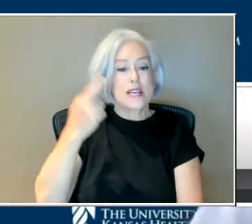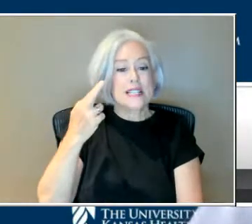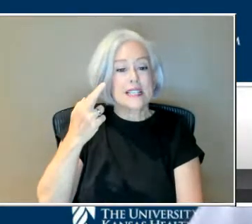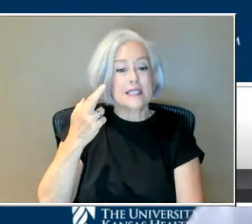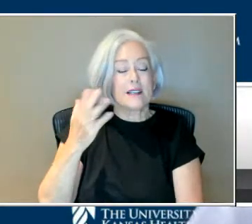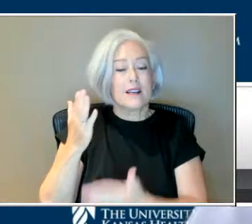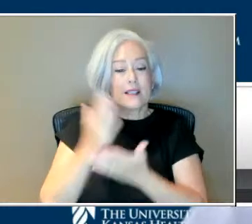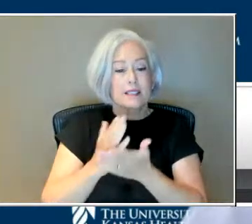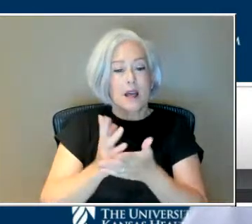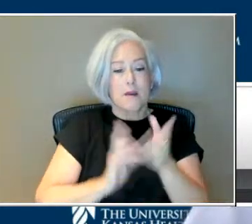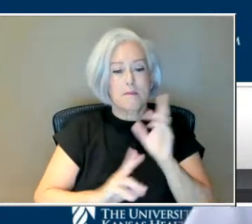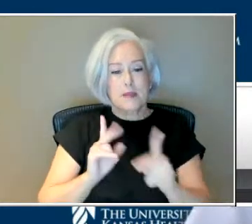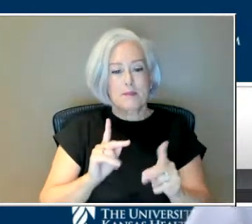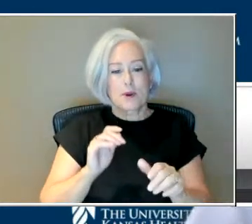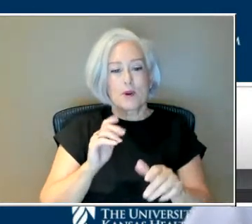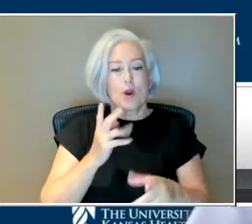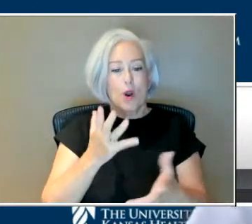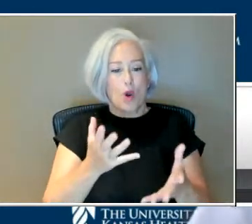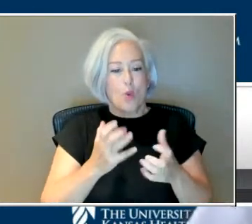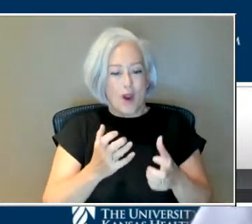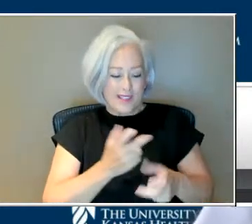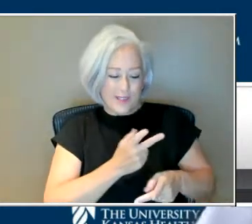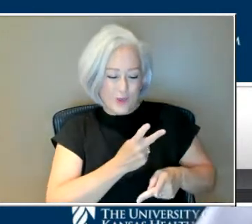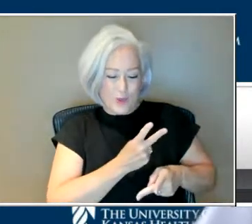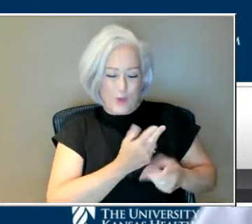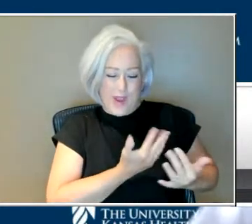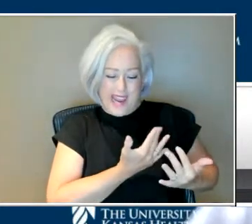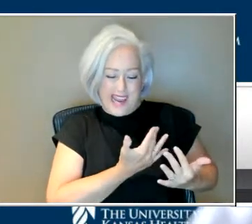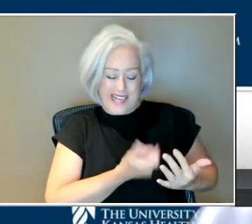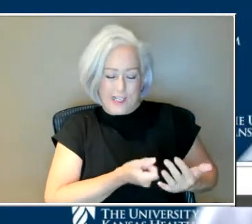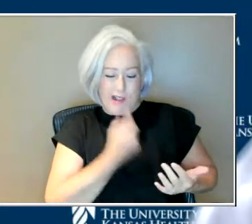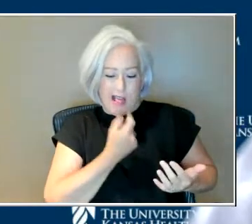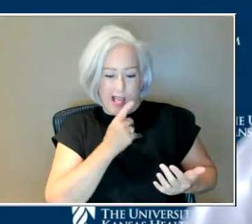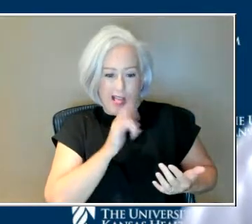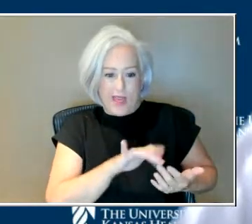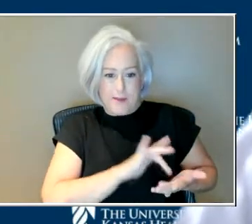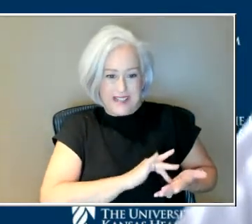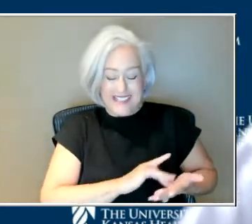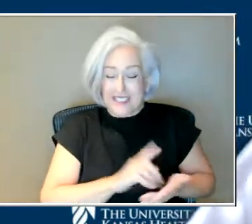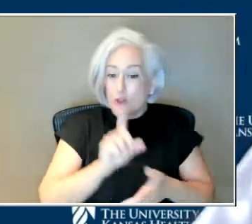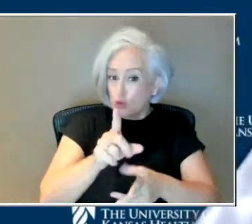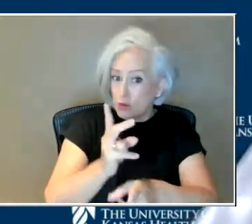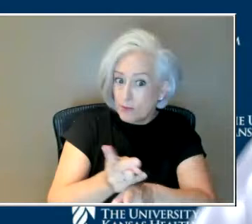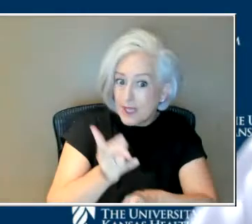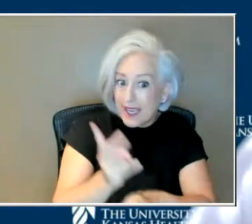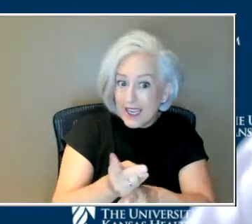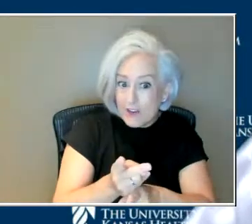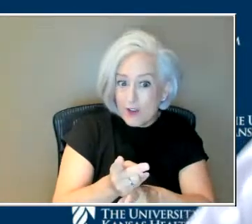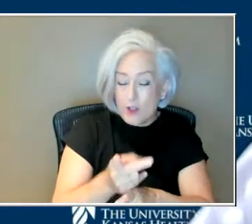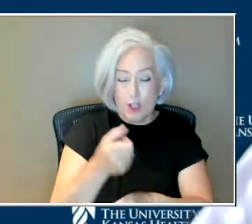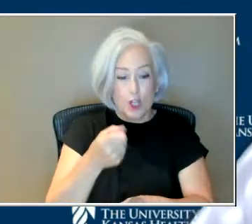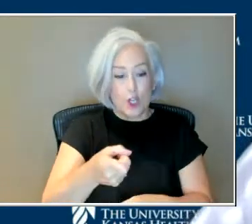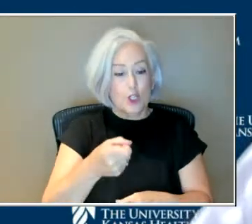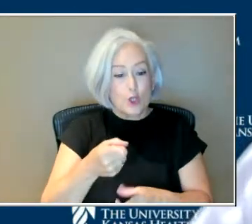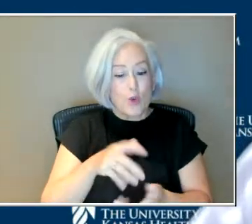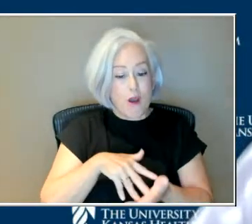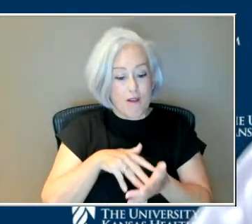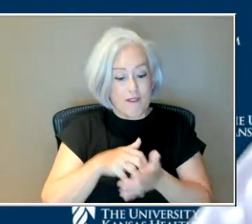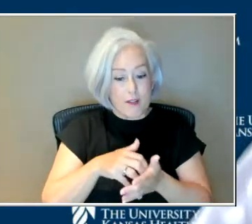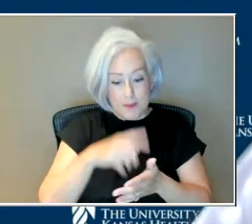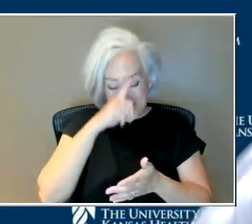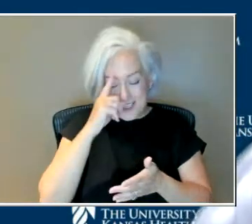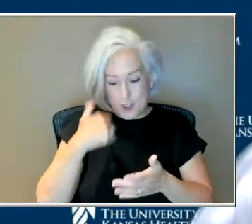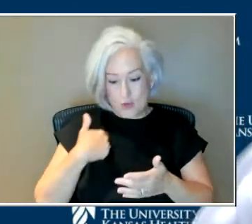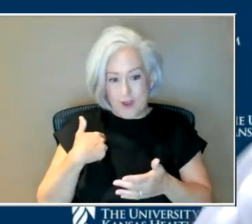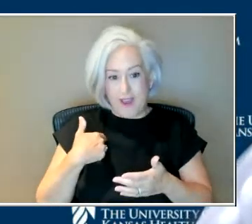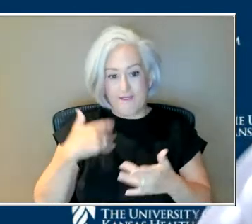medicines or maybe don't take them at the same time getting the answers. You have to be careful. You're vulnerable to that because you have those conditions to begin with, and the medicines may